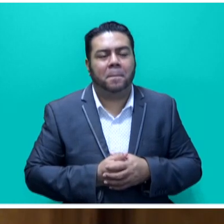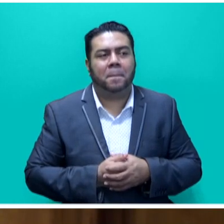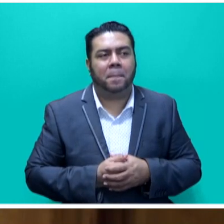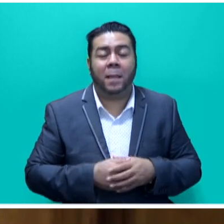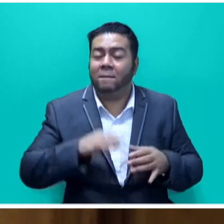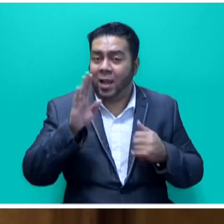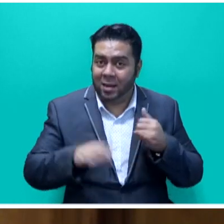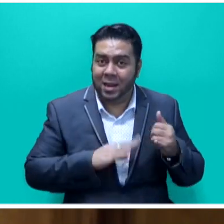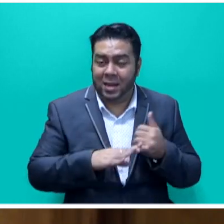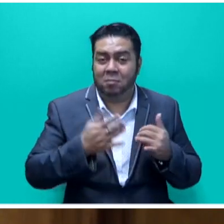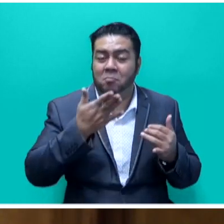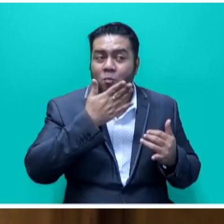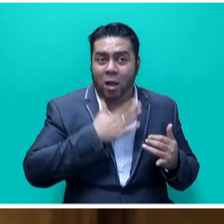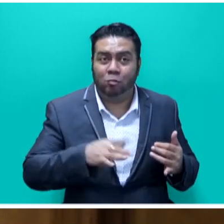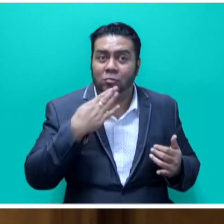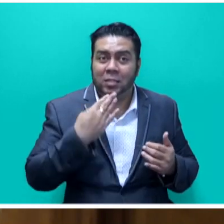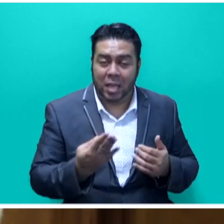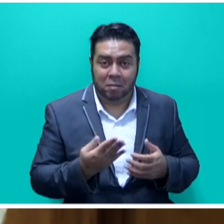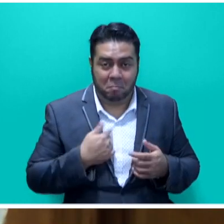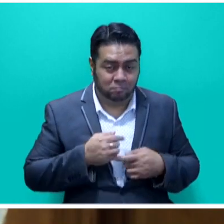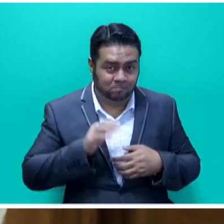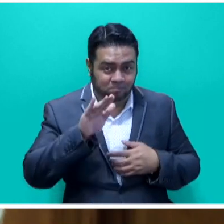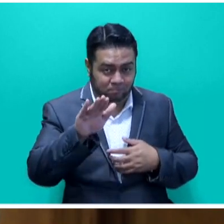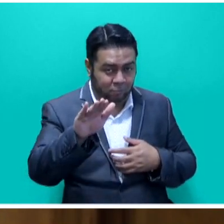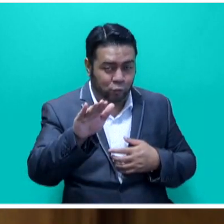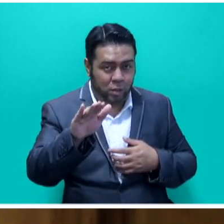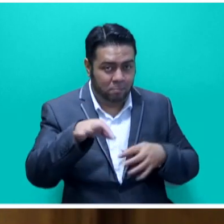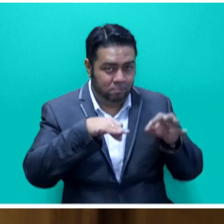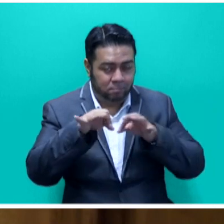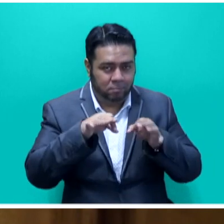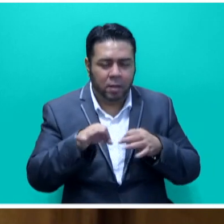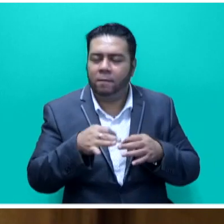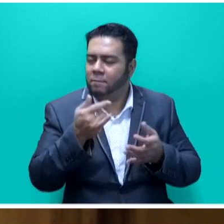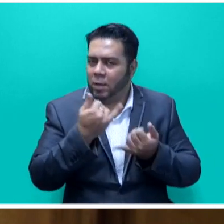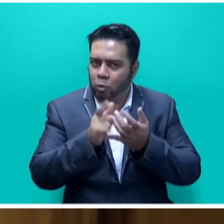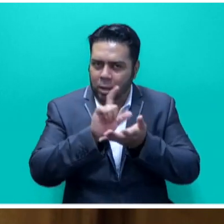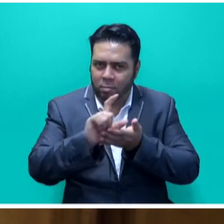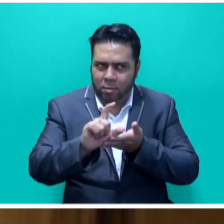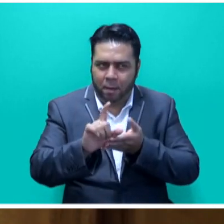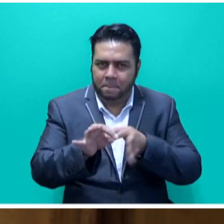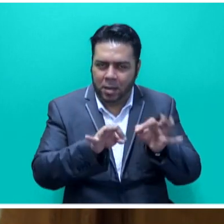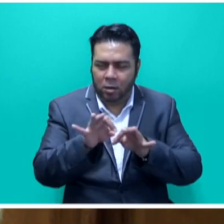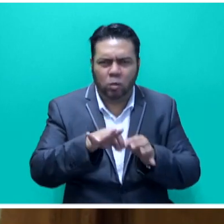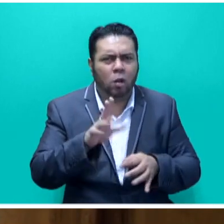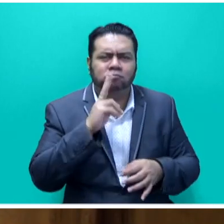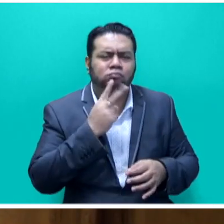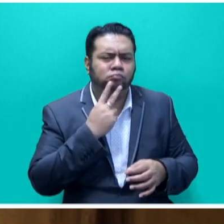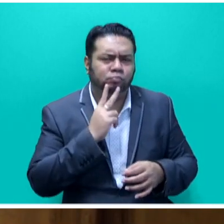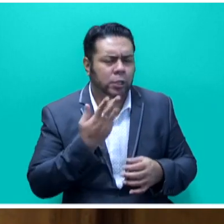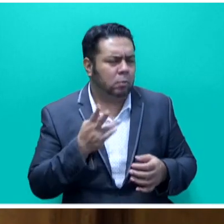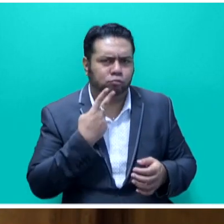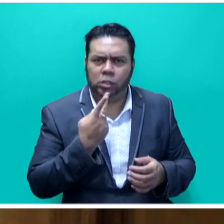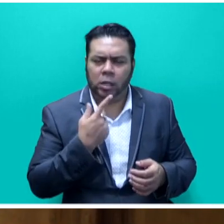finally, I'd like to say that our foresight of the future has to be very clear. Let's not pretend that all is